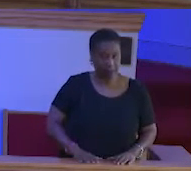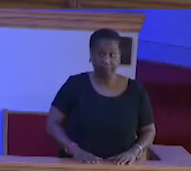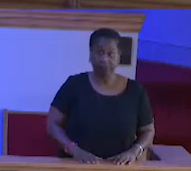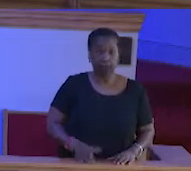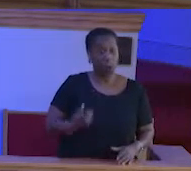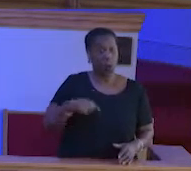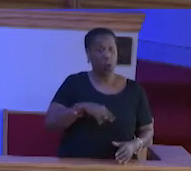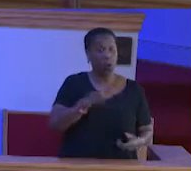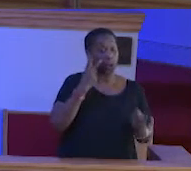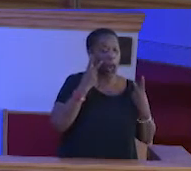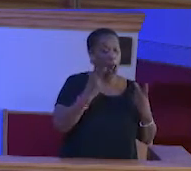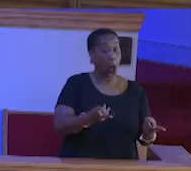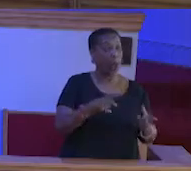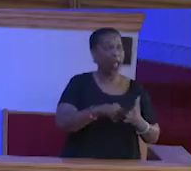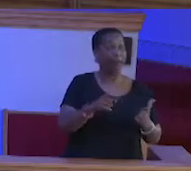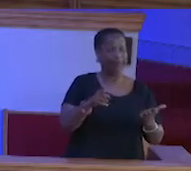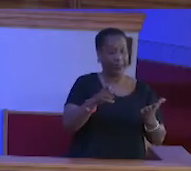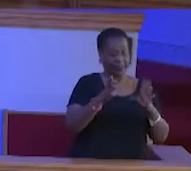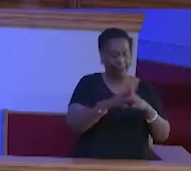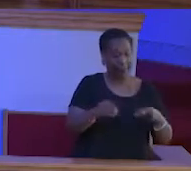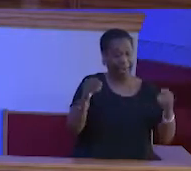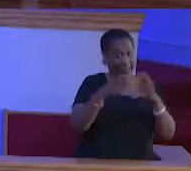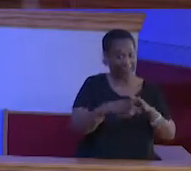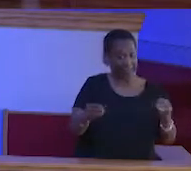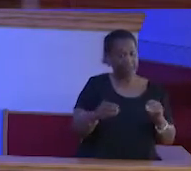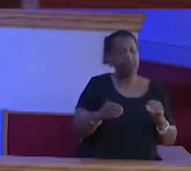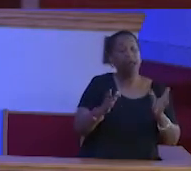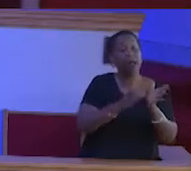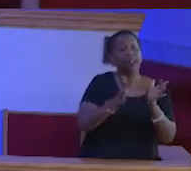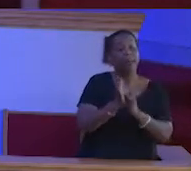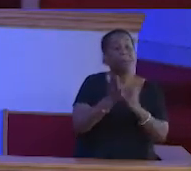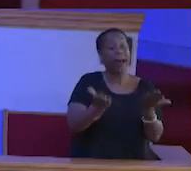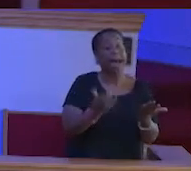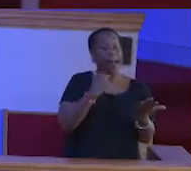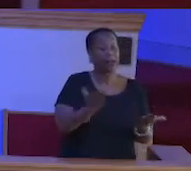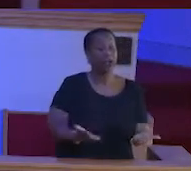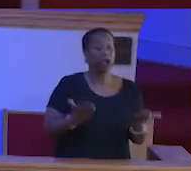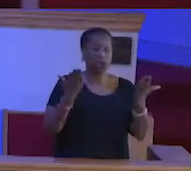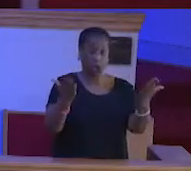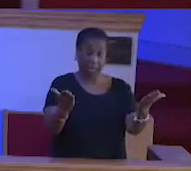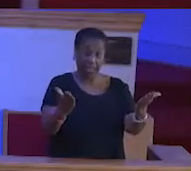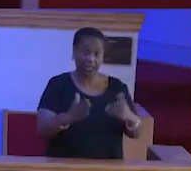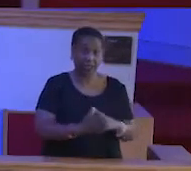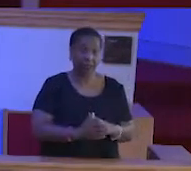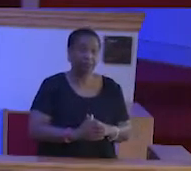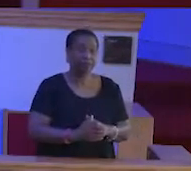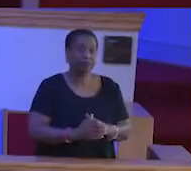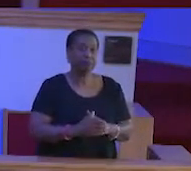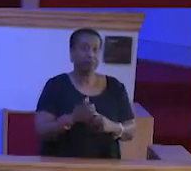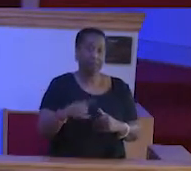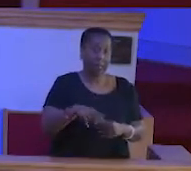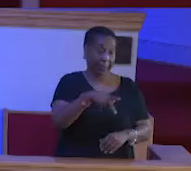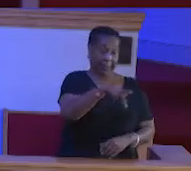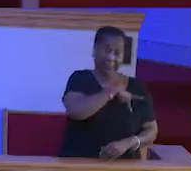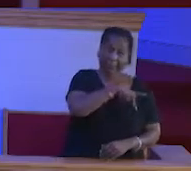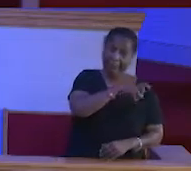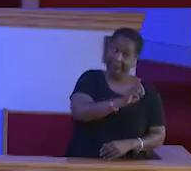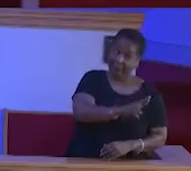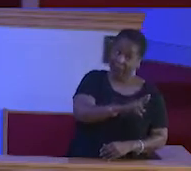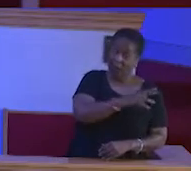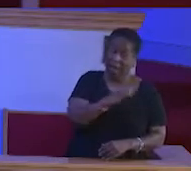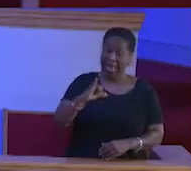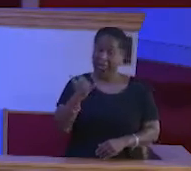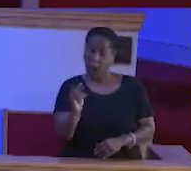when we look at this passage, the Bible suggests to us that as Peter and John